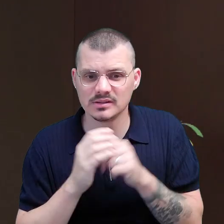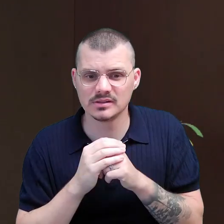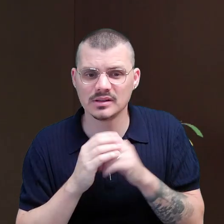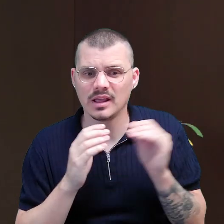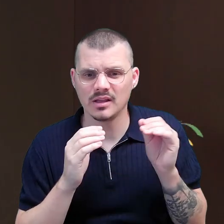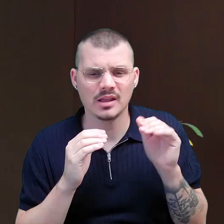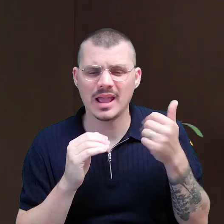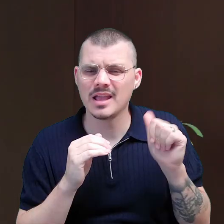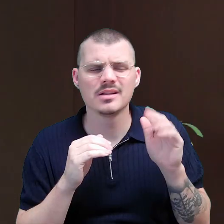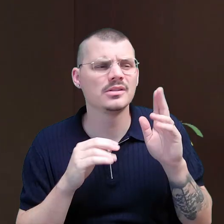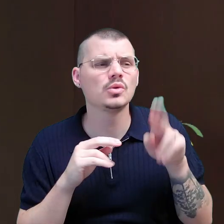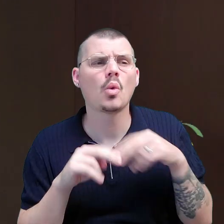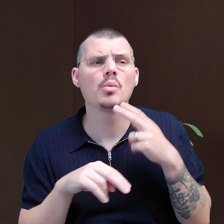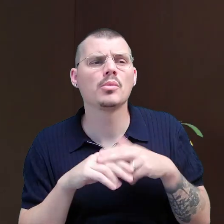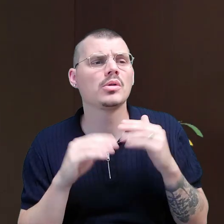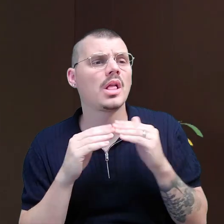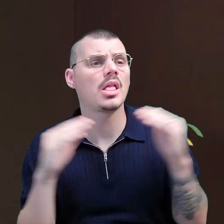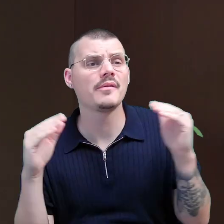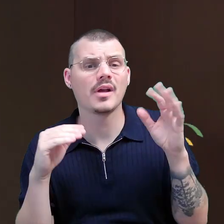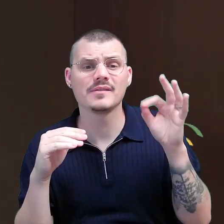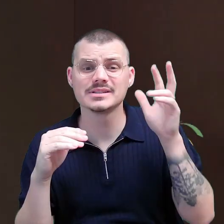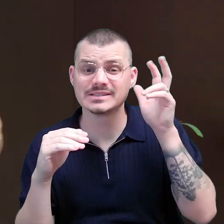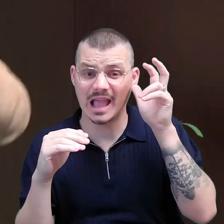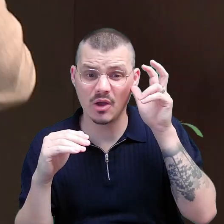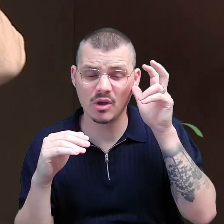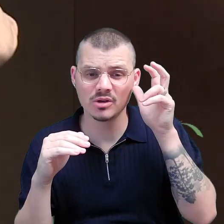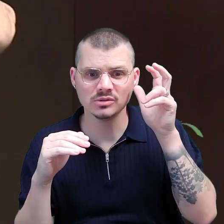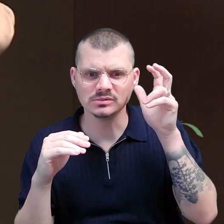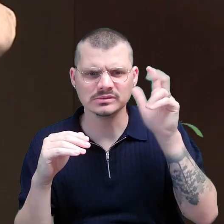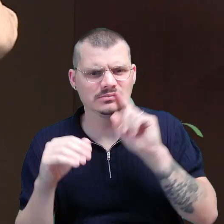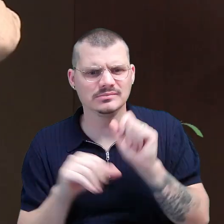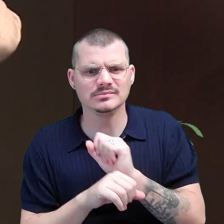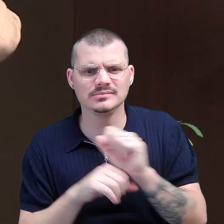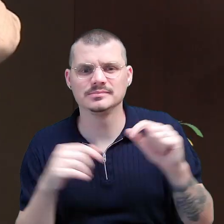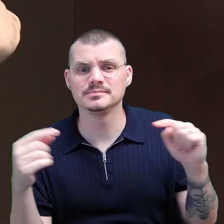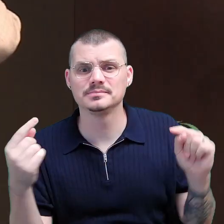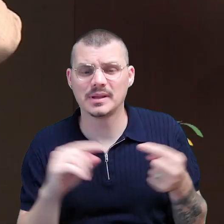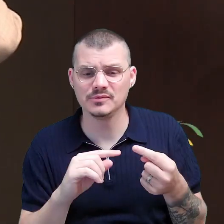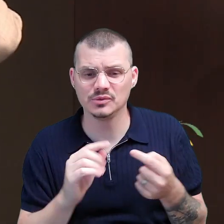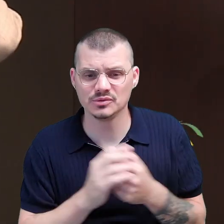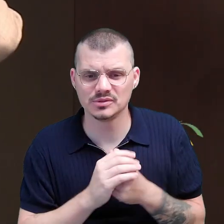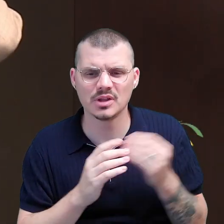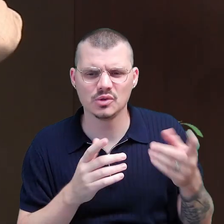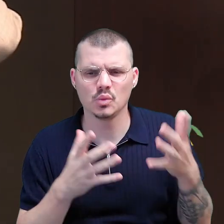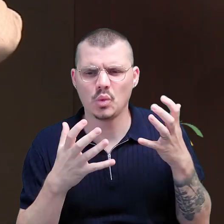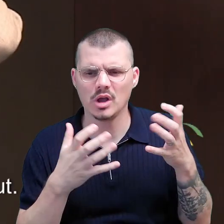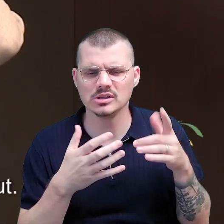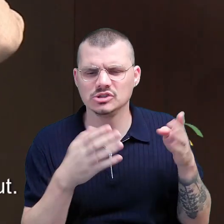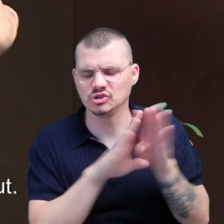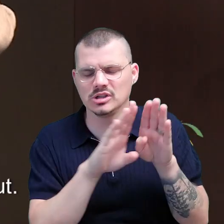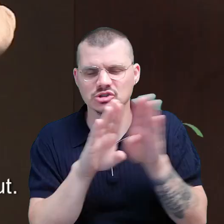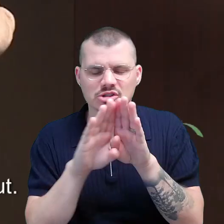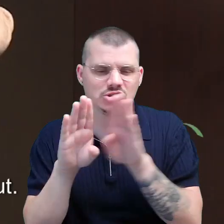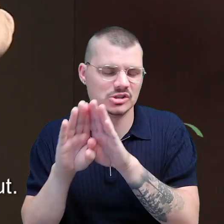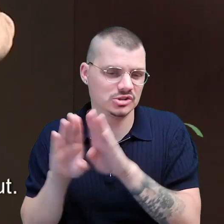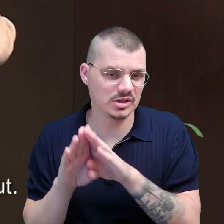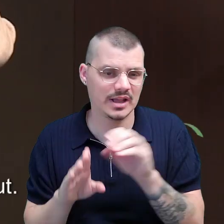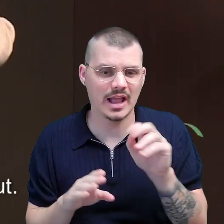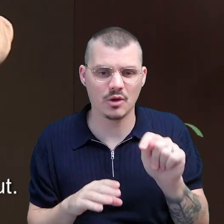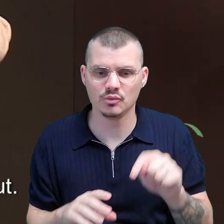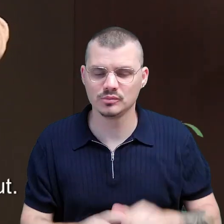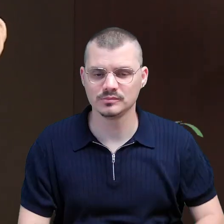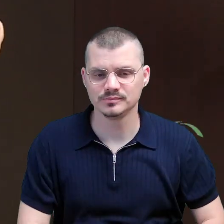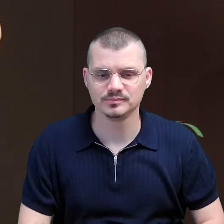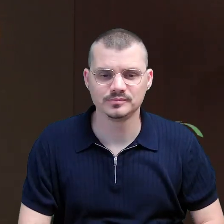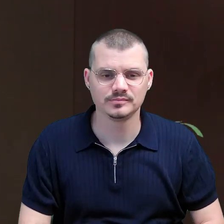hearing, and ordinary levels of sound are painful, and they want to shut